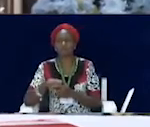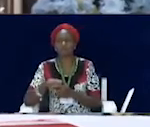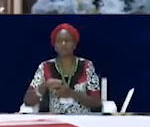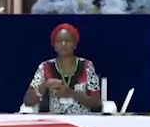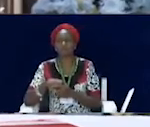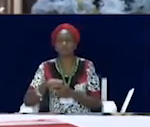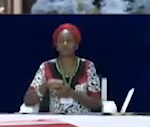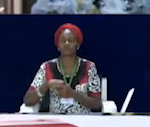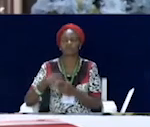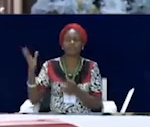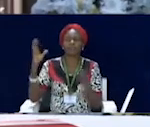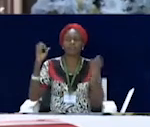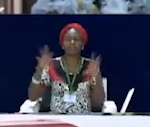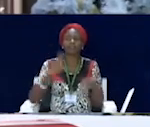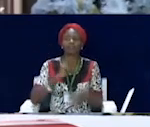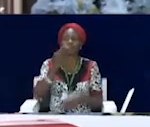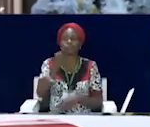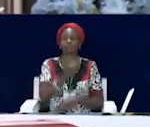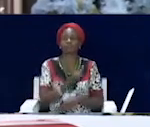You know, there are many of us